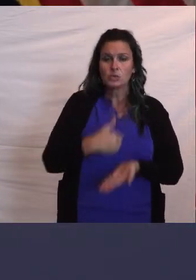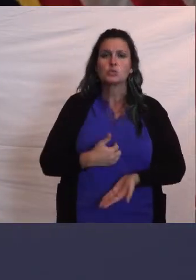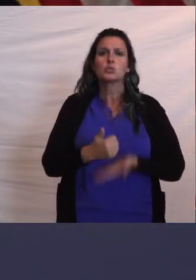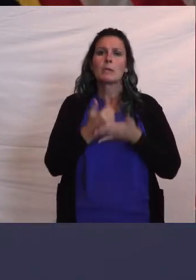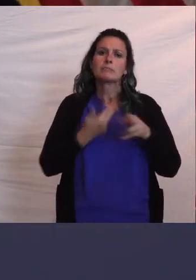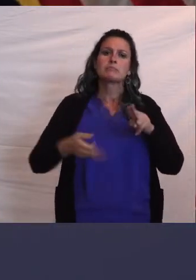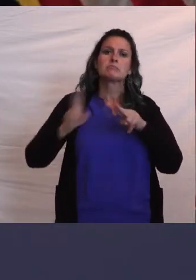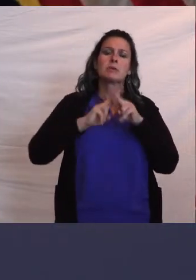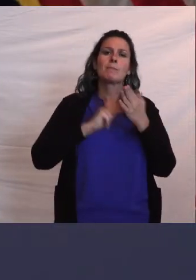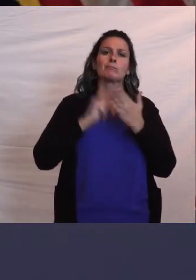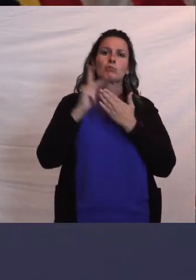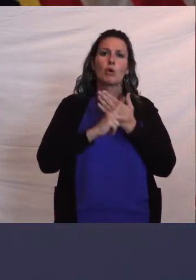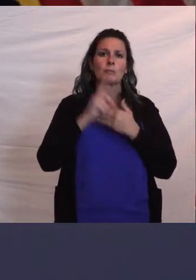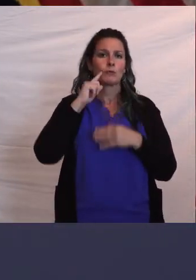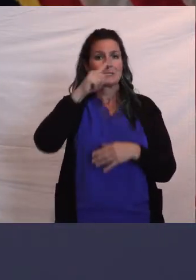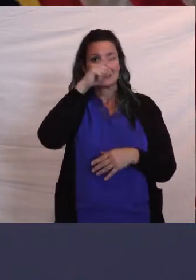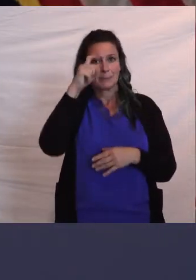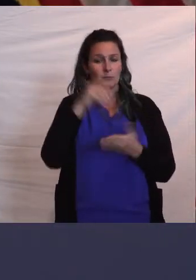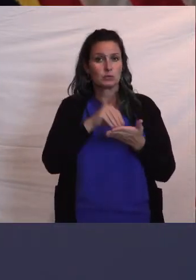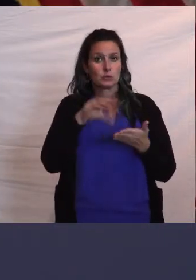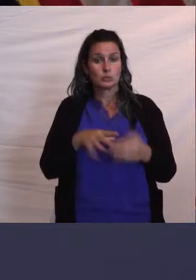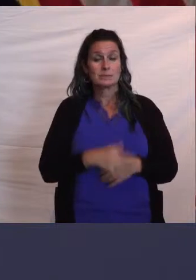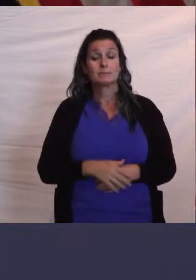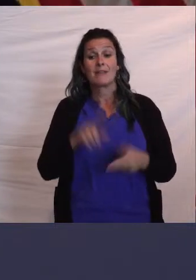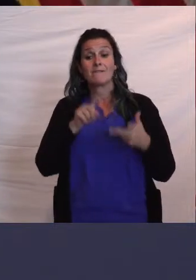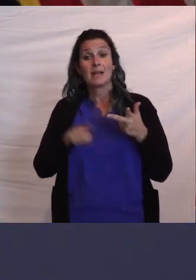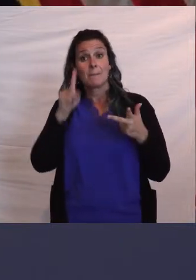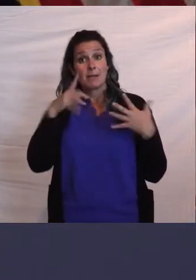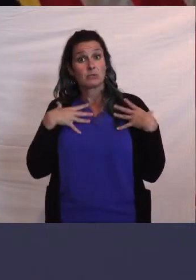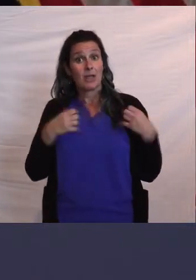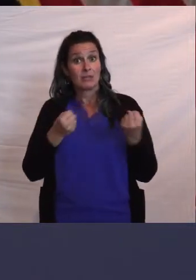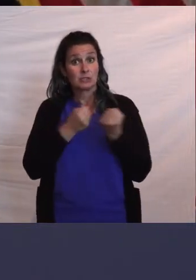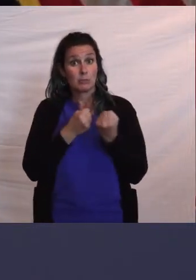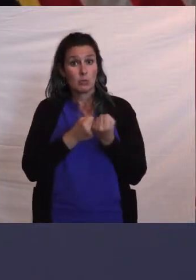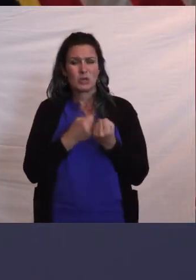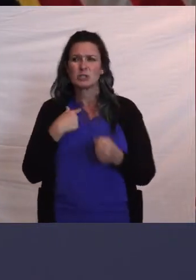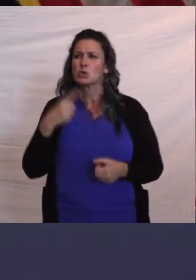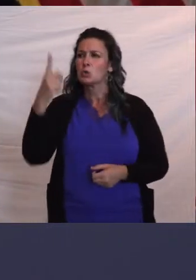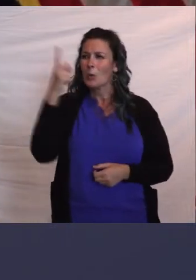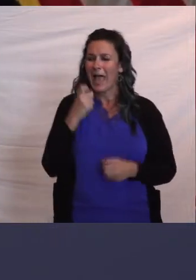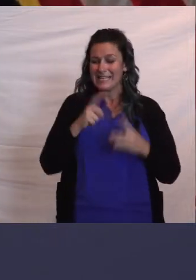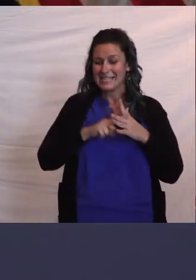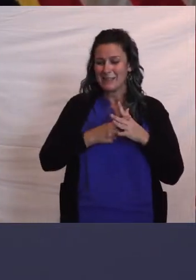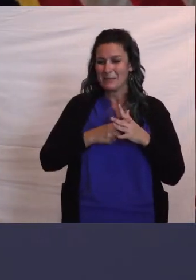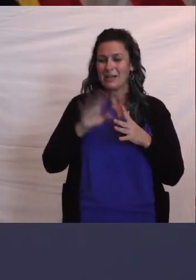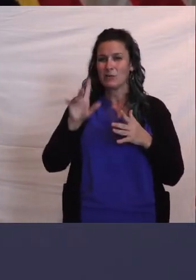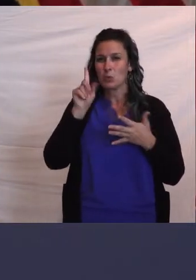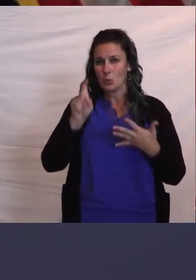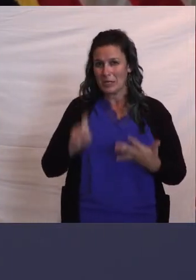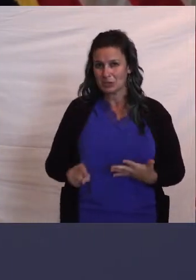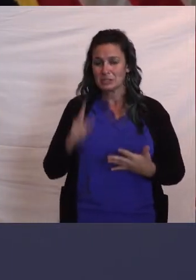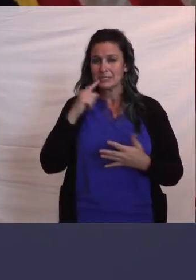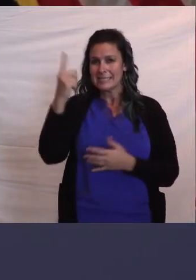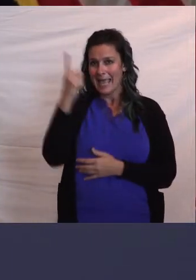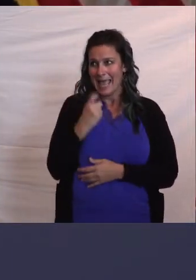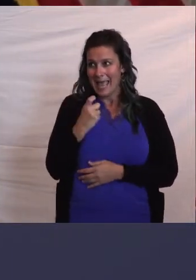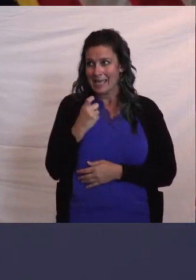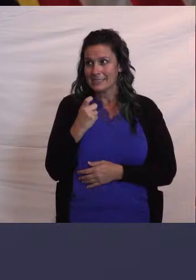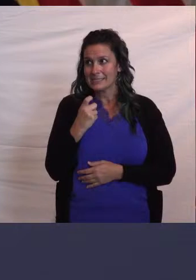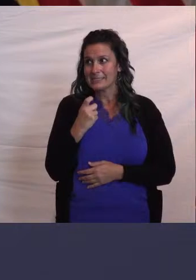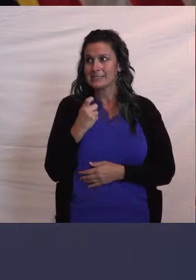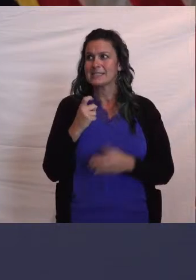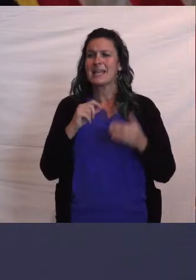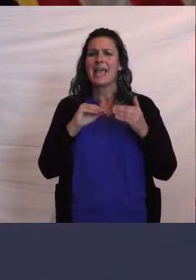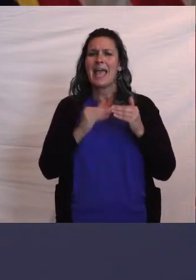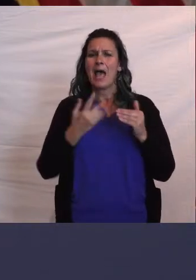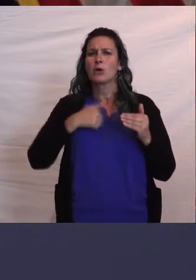those opportunities for students. And finally, with the mental health supports. And you asked at the beginning of your questions, how